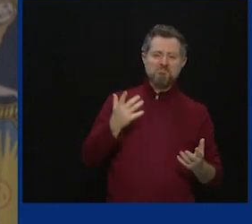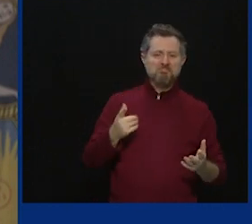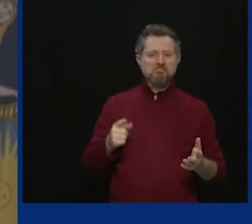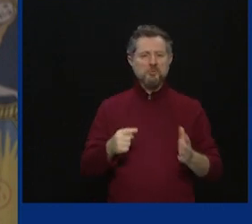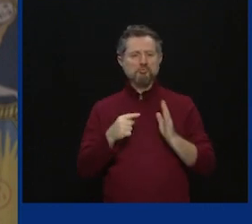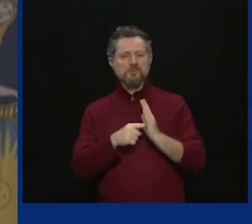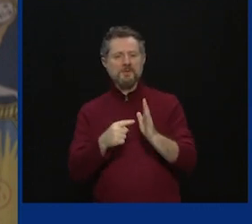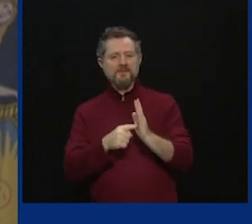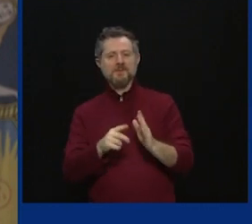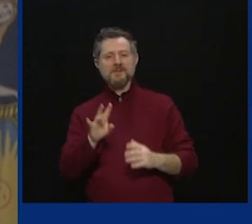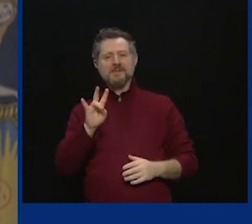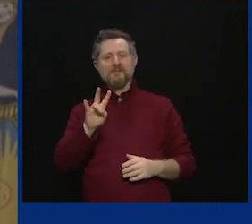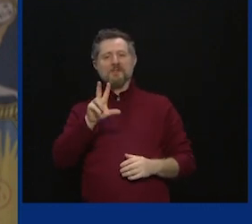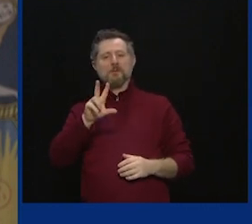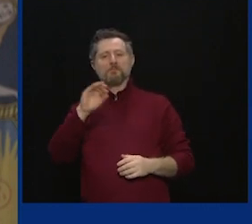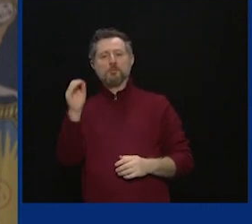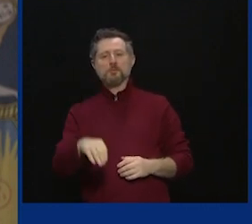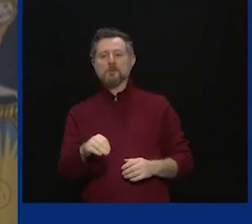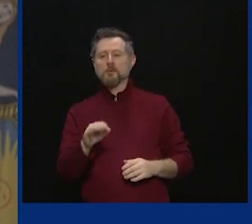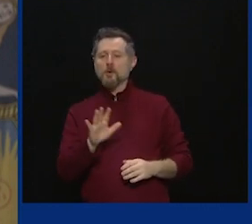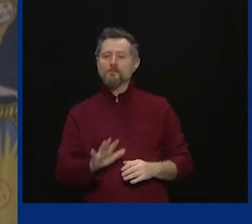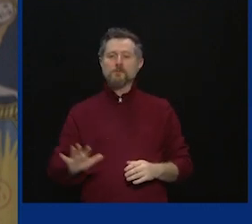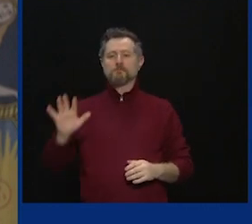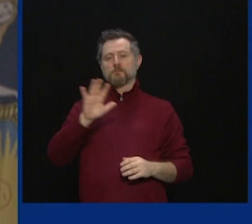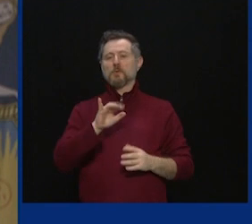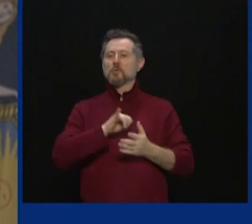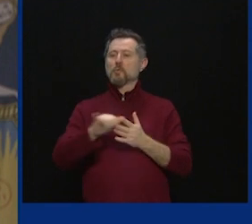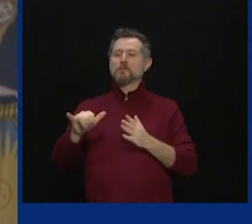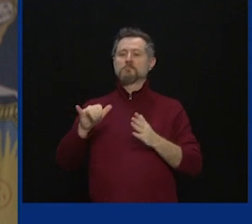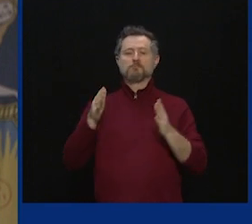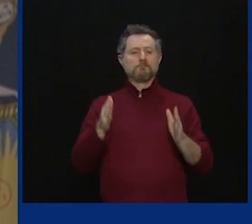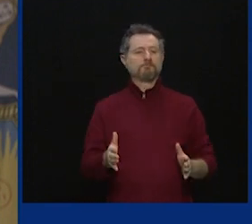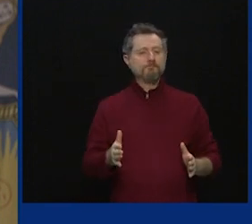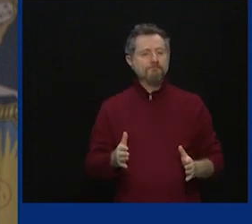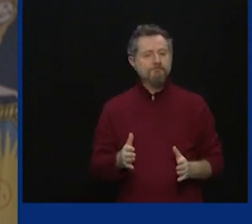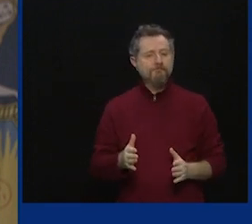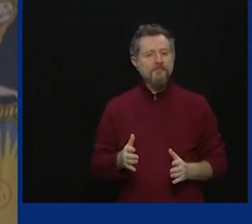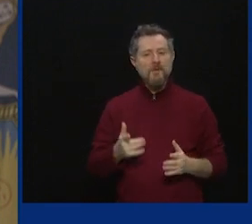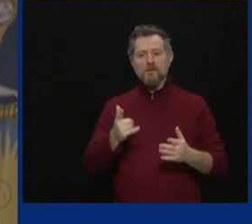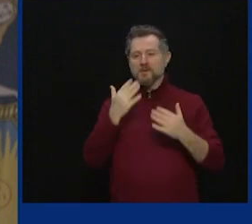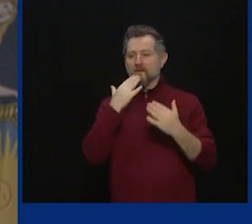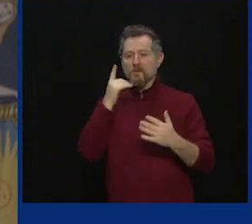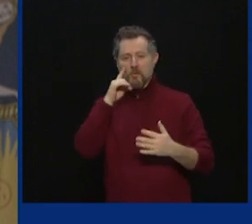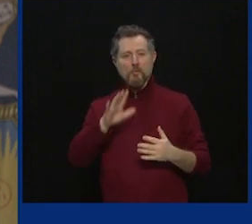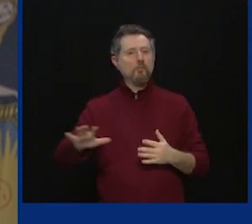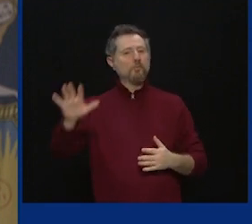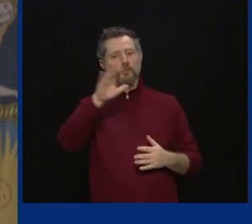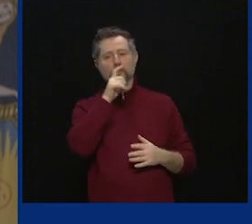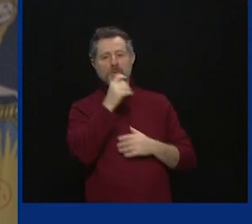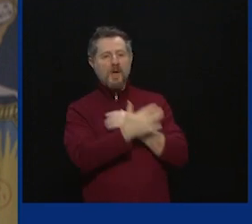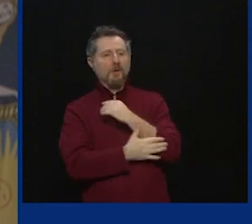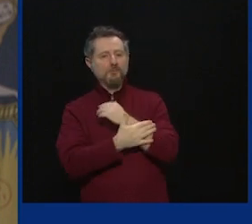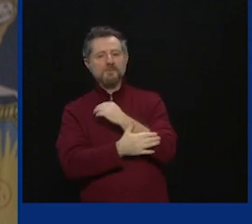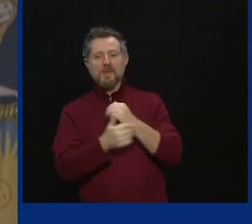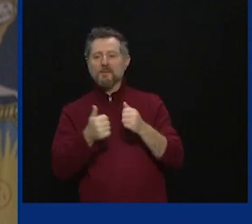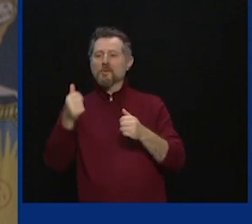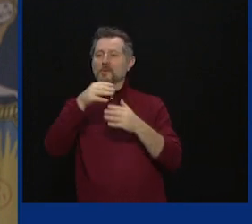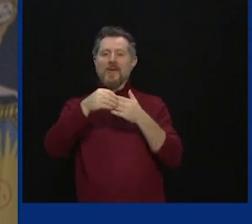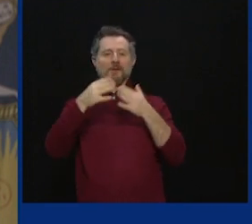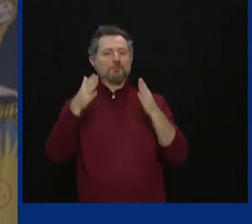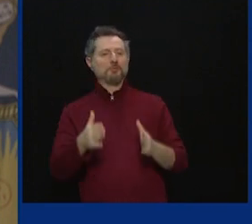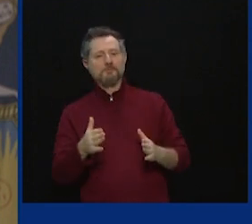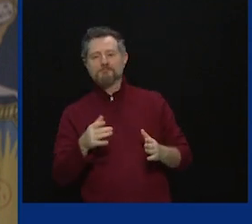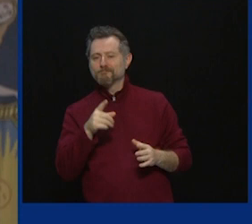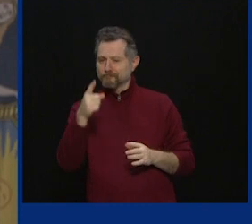73% of New Yorkers. So thank you to all those leaders in counties throughout our state for what you've done to